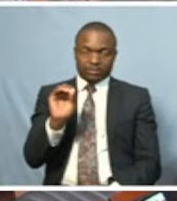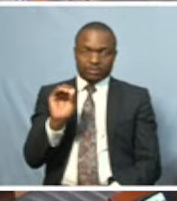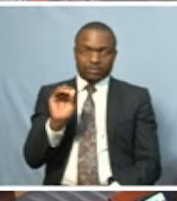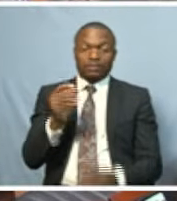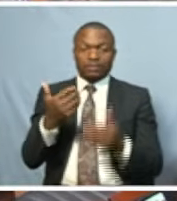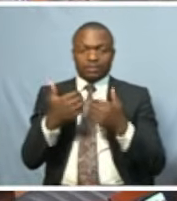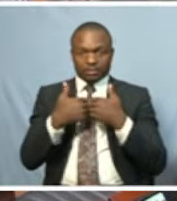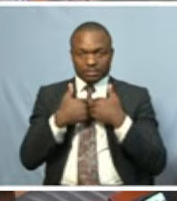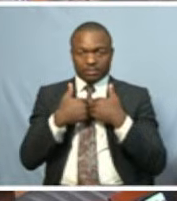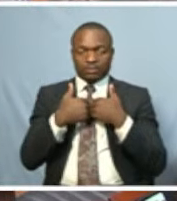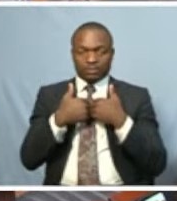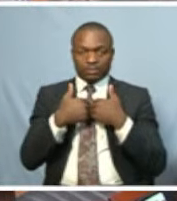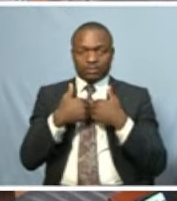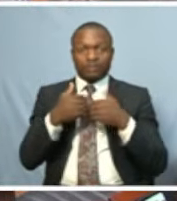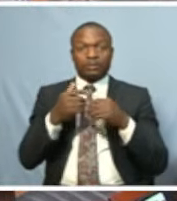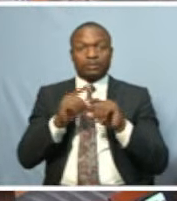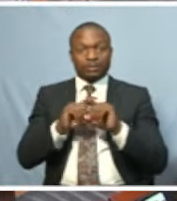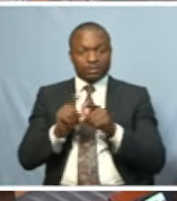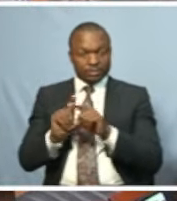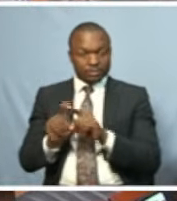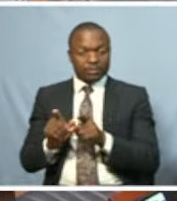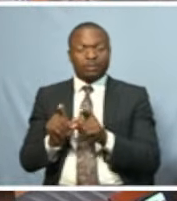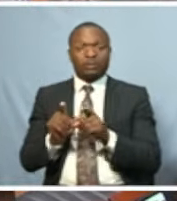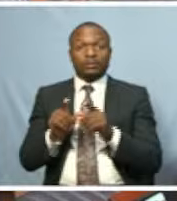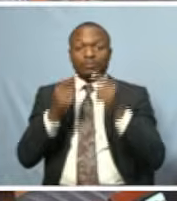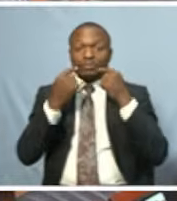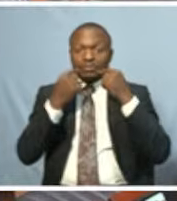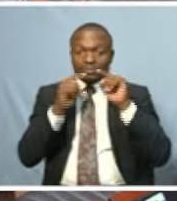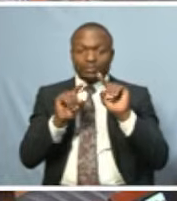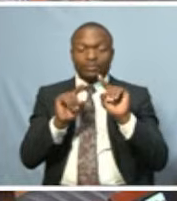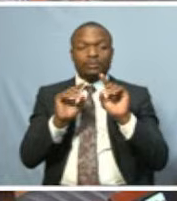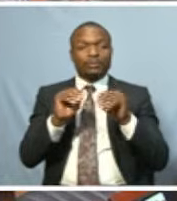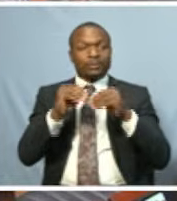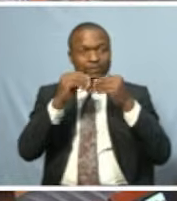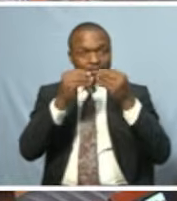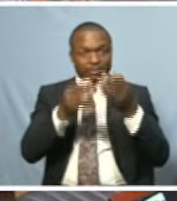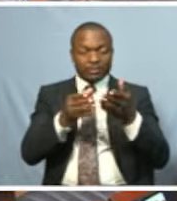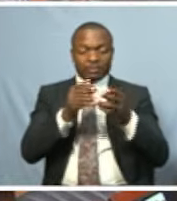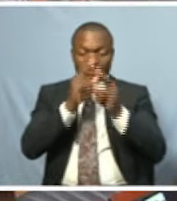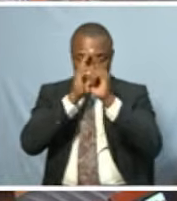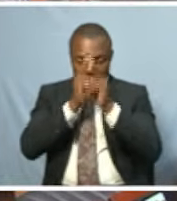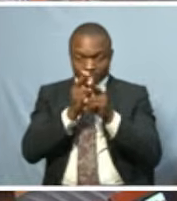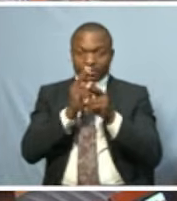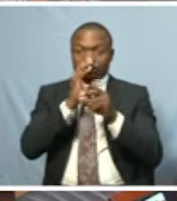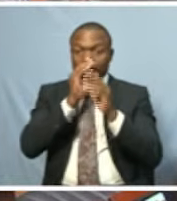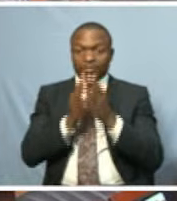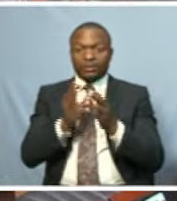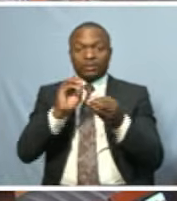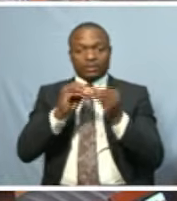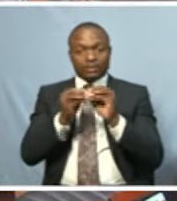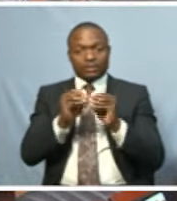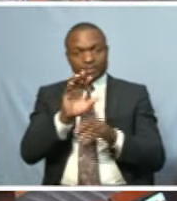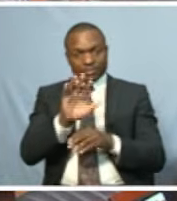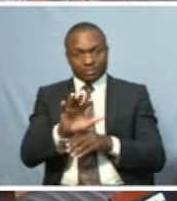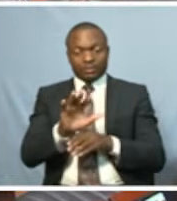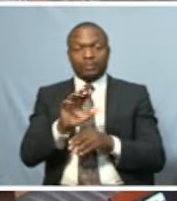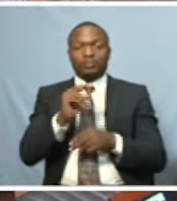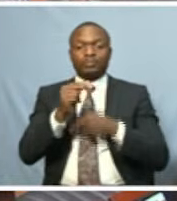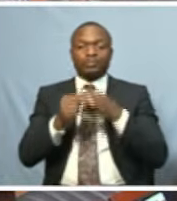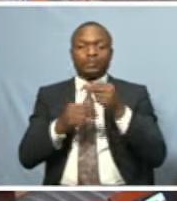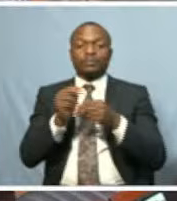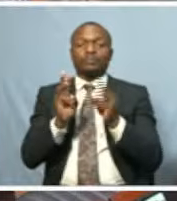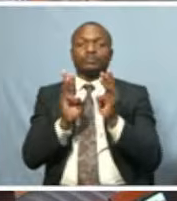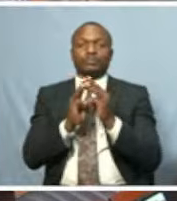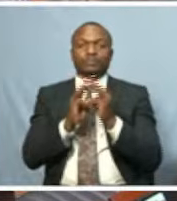have quite a number of announcements that were made by Madam Speaker. So as soon as the quorum is constituted, business